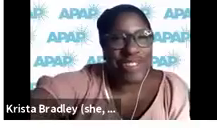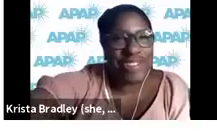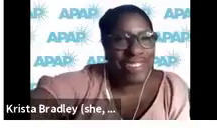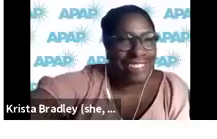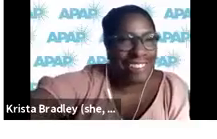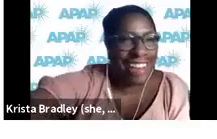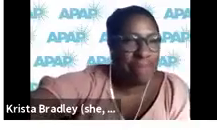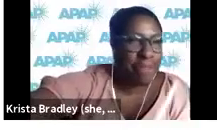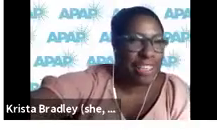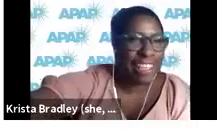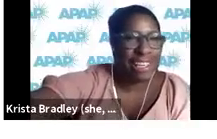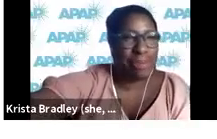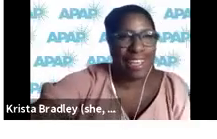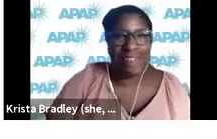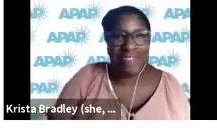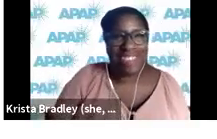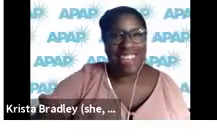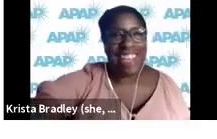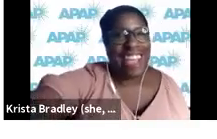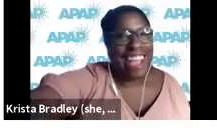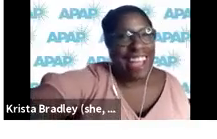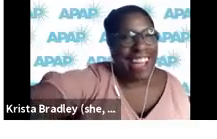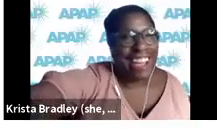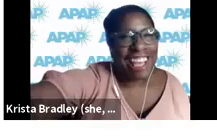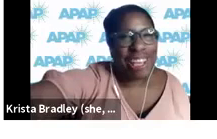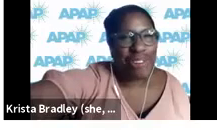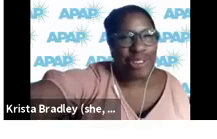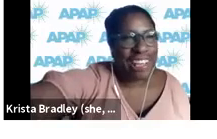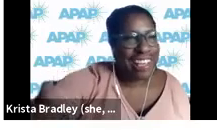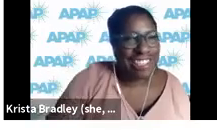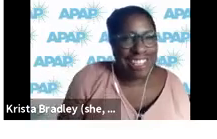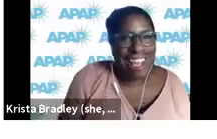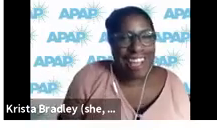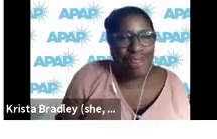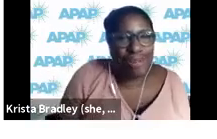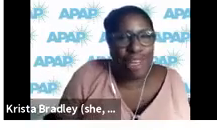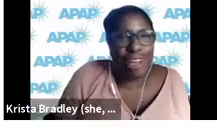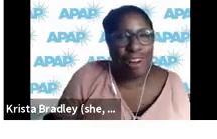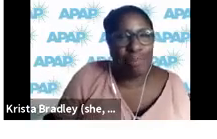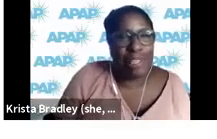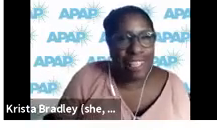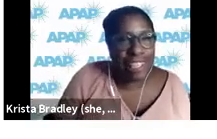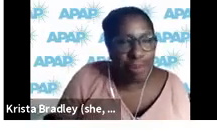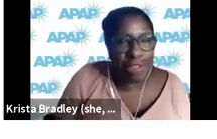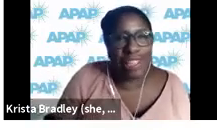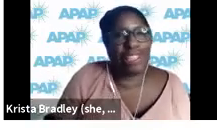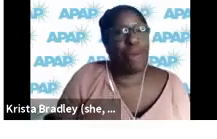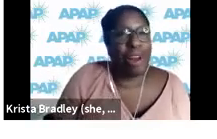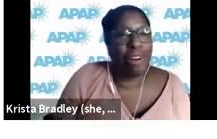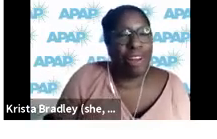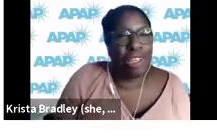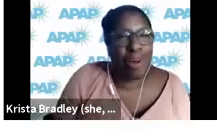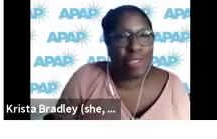Good afternoon. Hope everyone can hear me. Thank you for joining us today. We are pleased to present